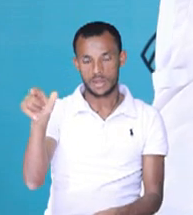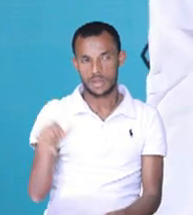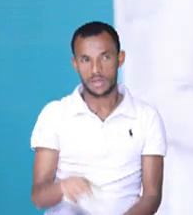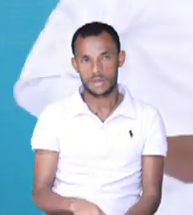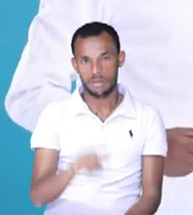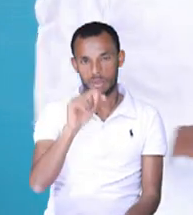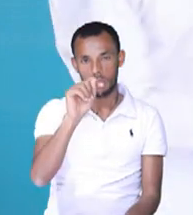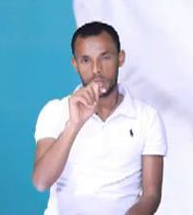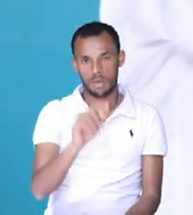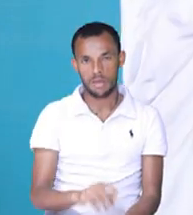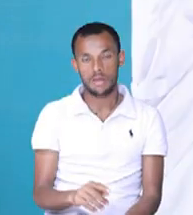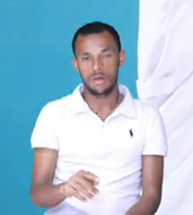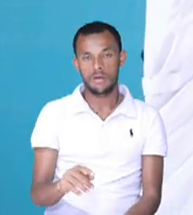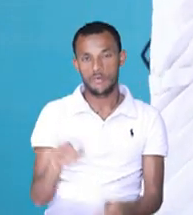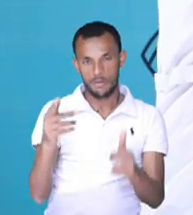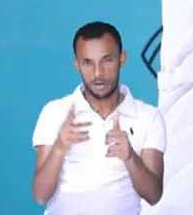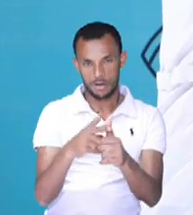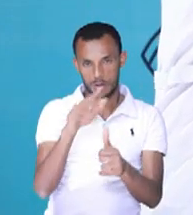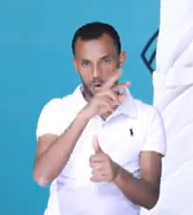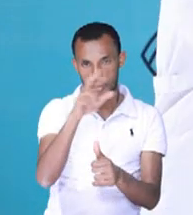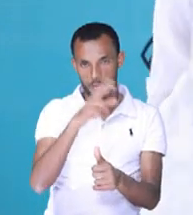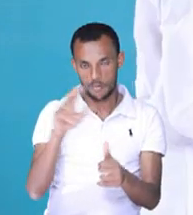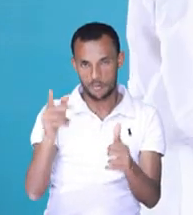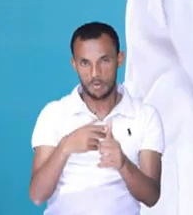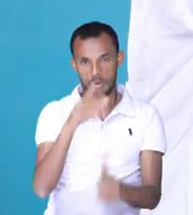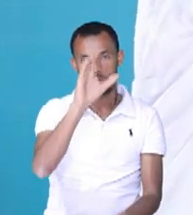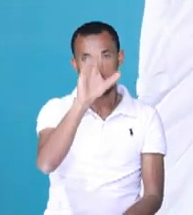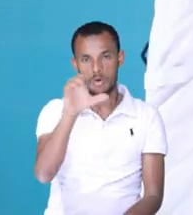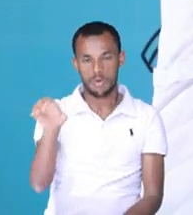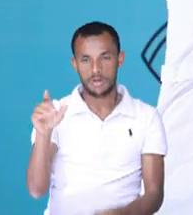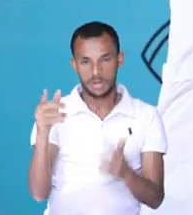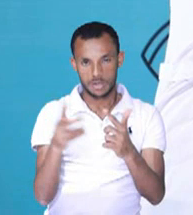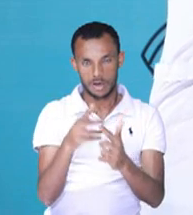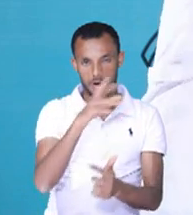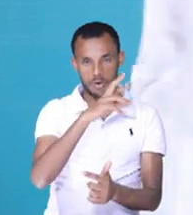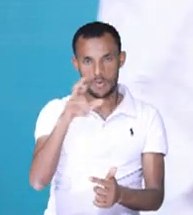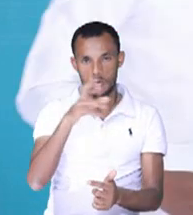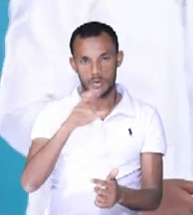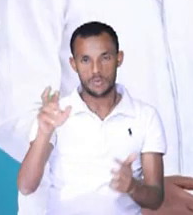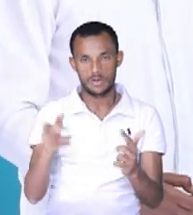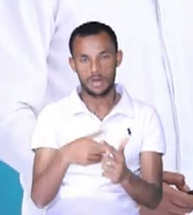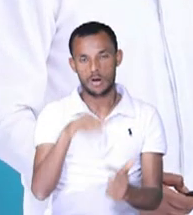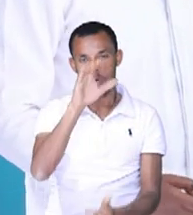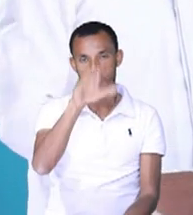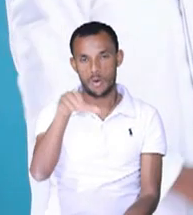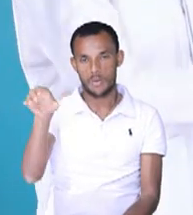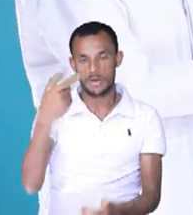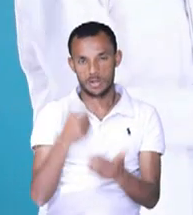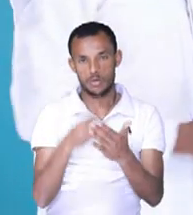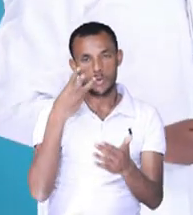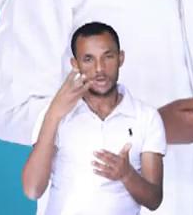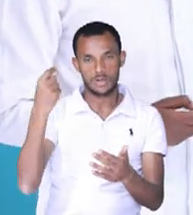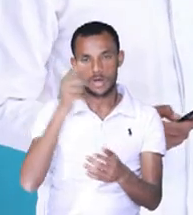be transposed. So first row, it will be first column. Second row, it will be second column. This was